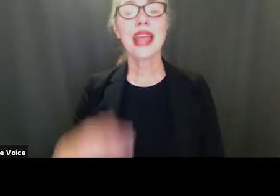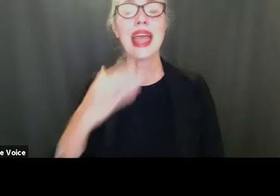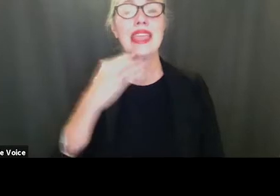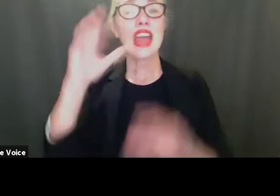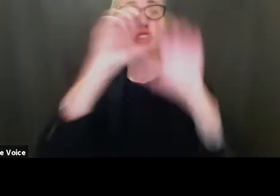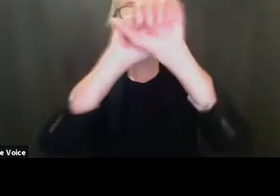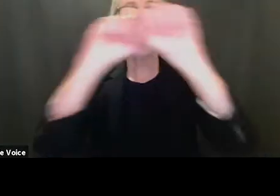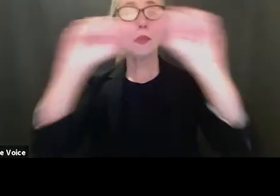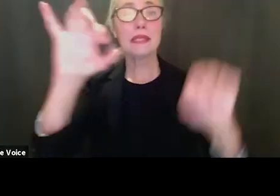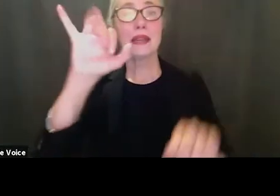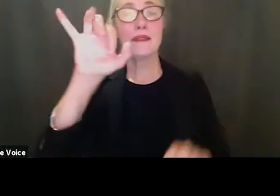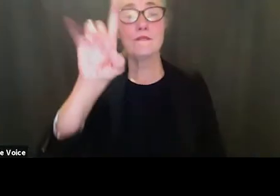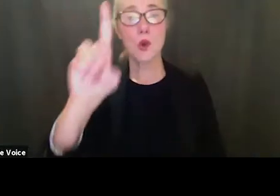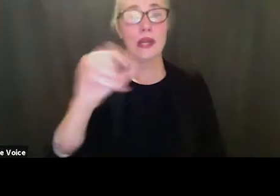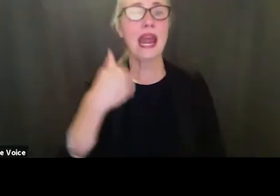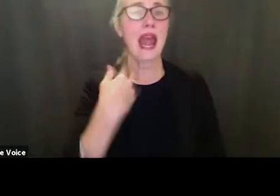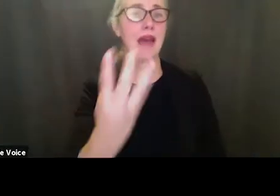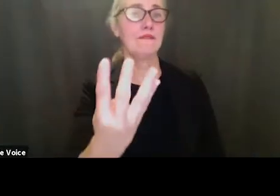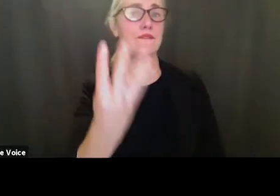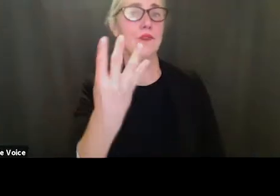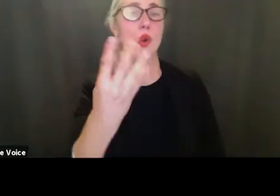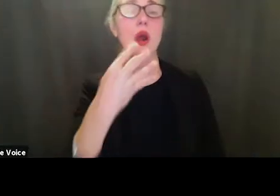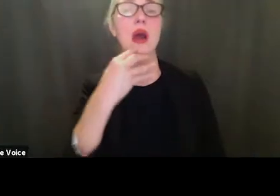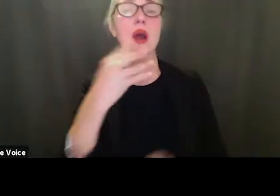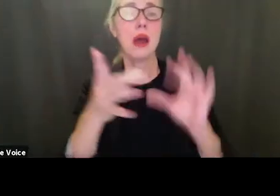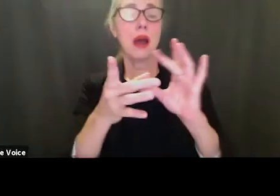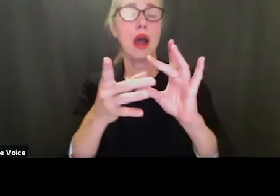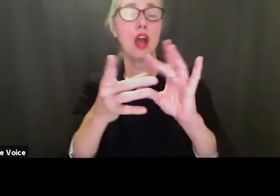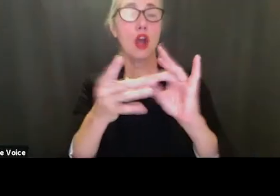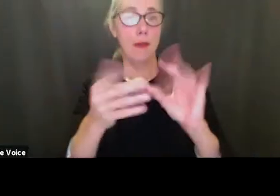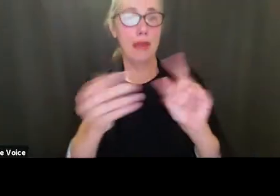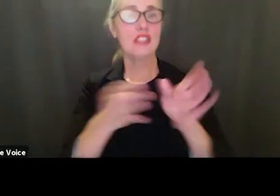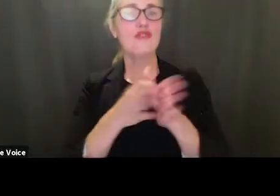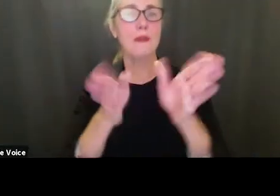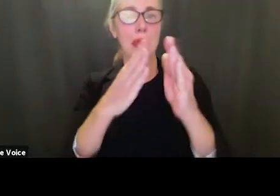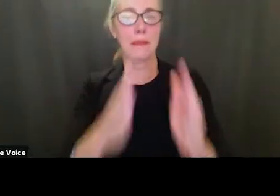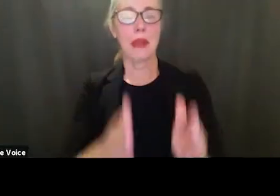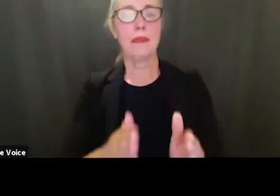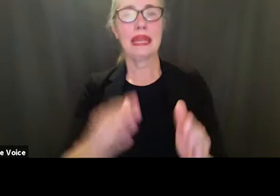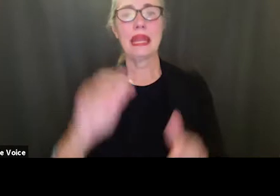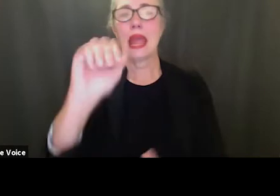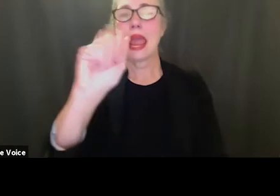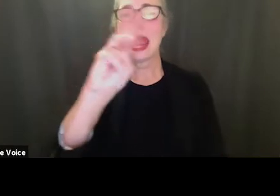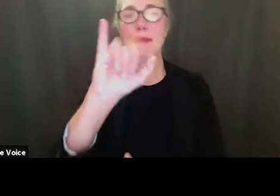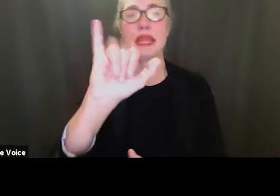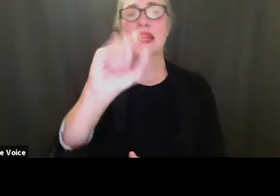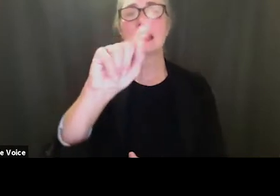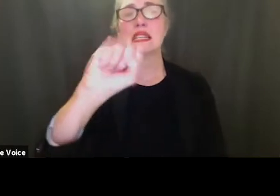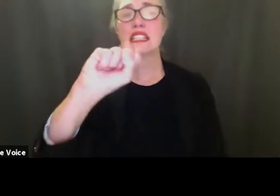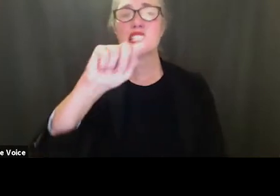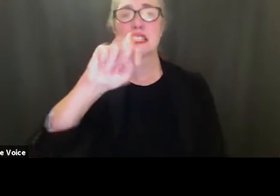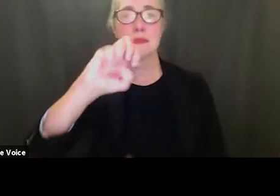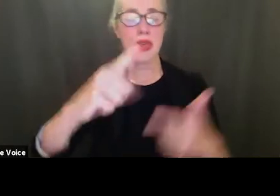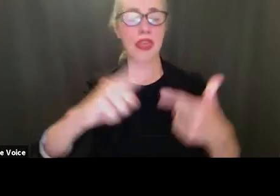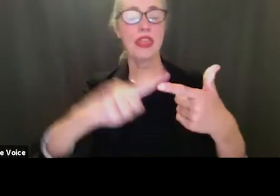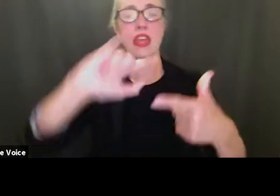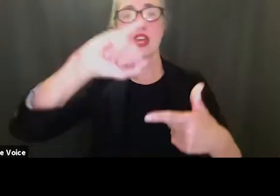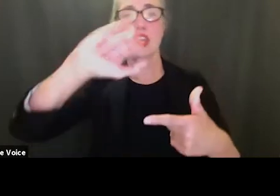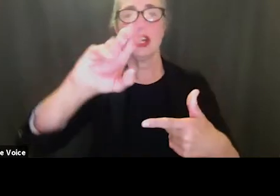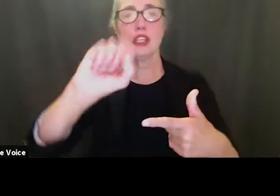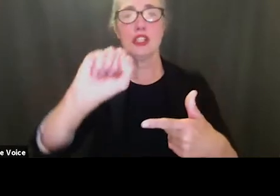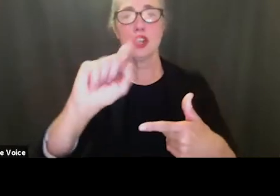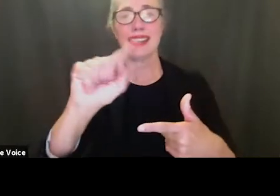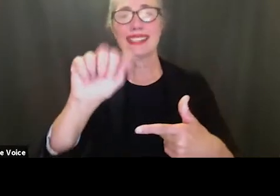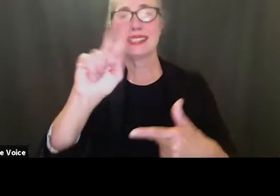have 4 public comments on this item. I will list all 4. Amy Smith, Justin Shores,